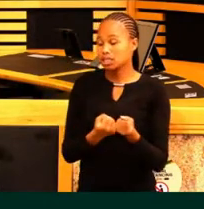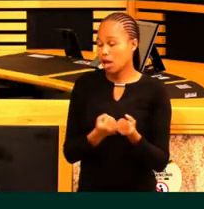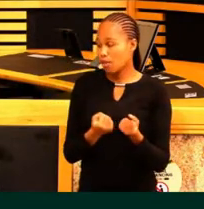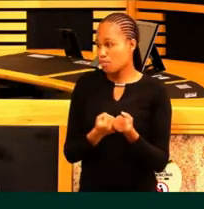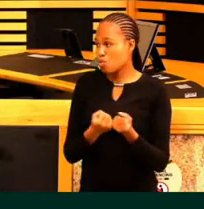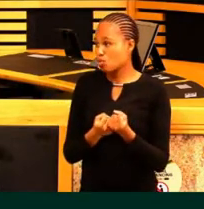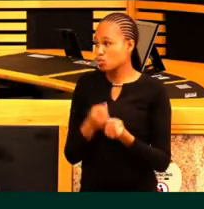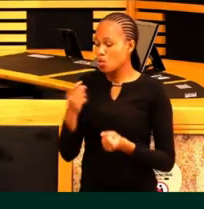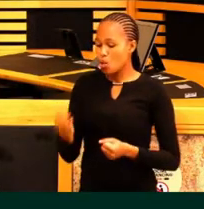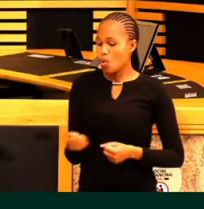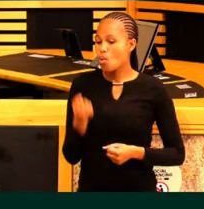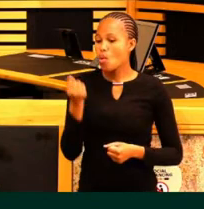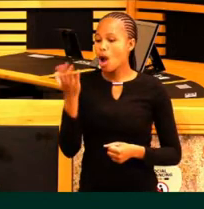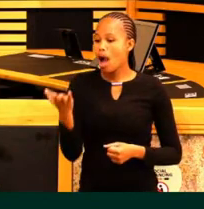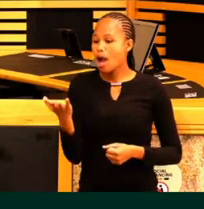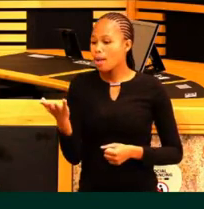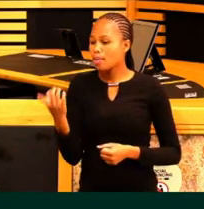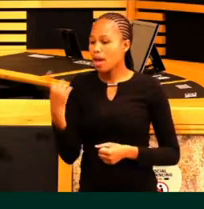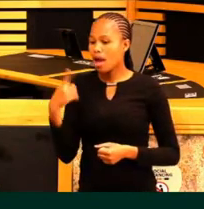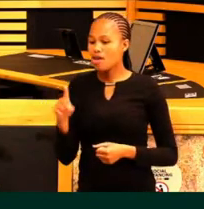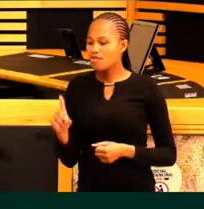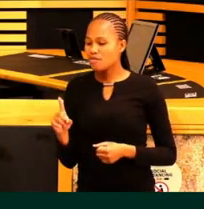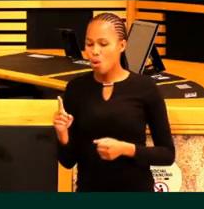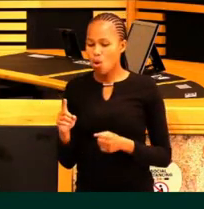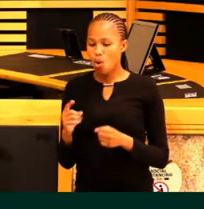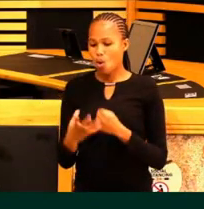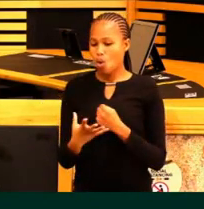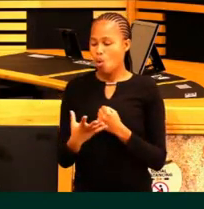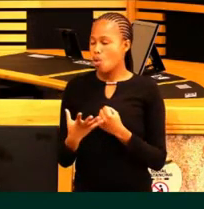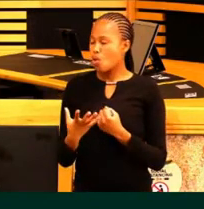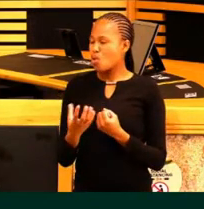just for inputs and other things